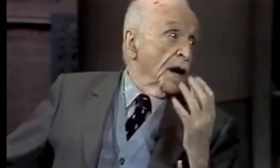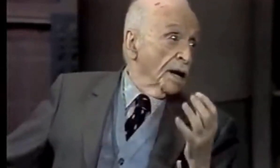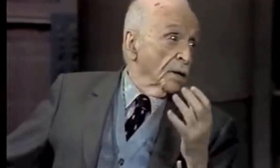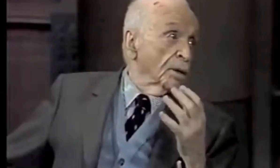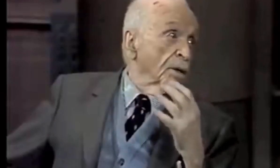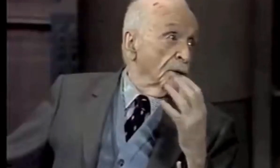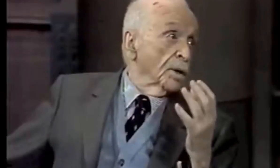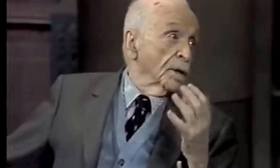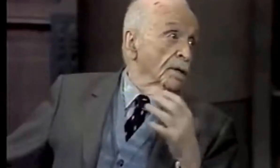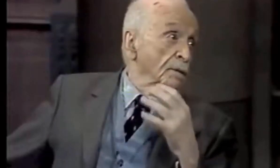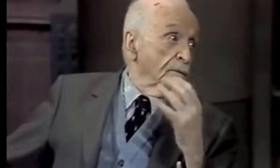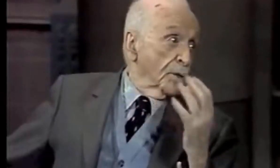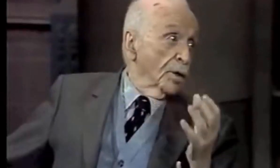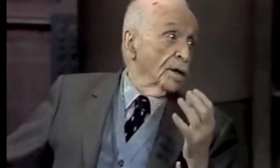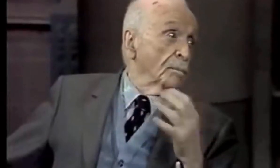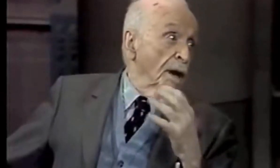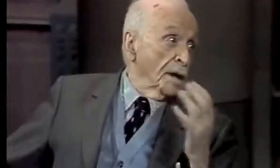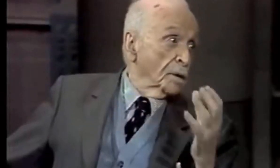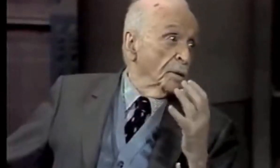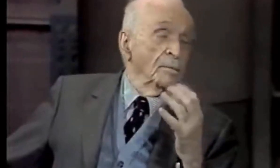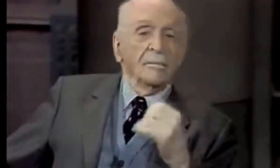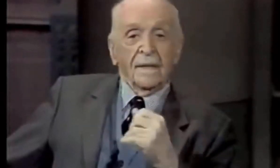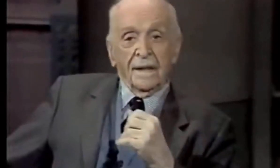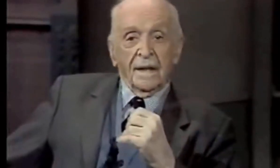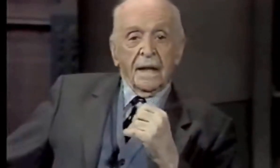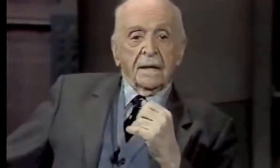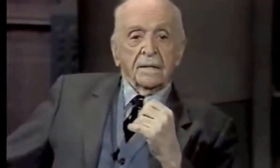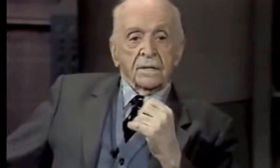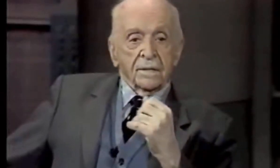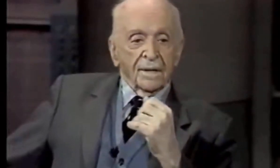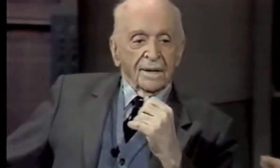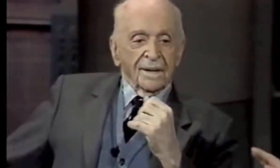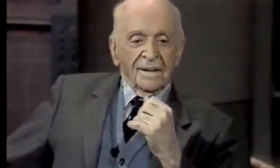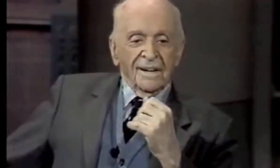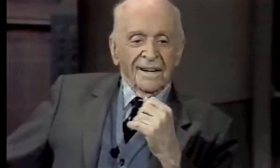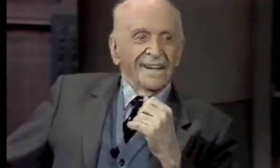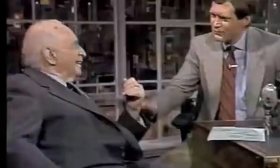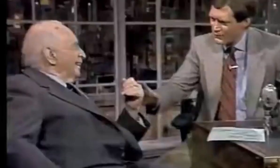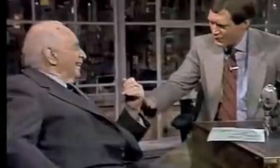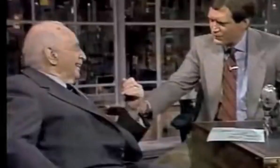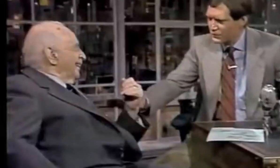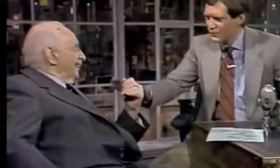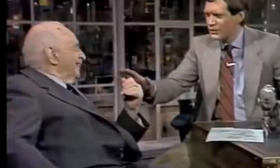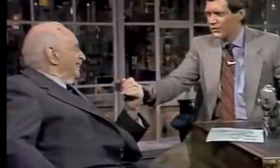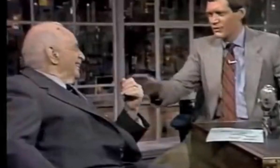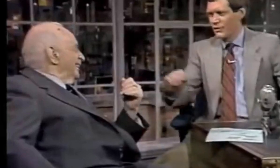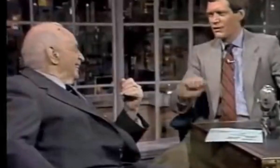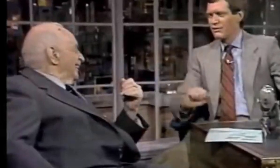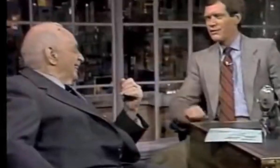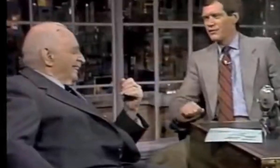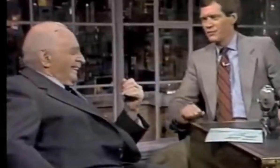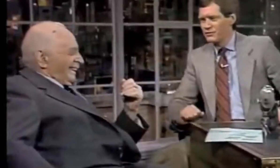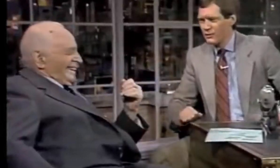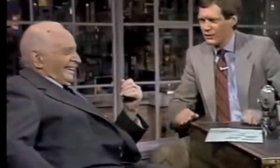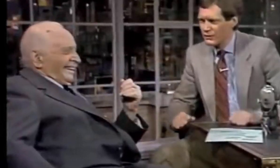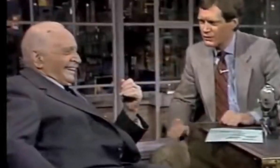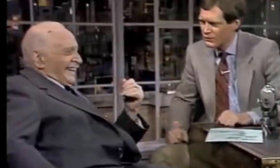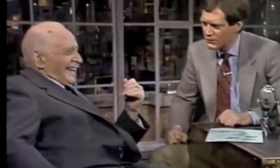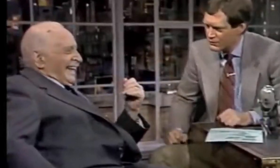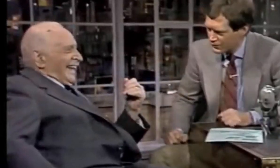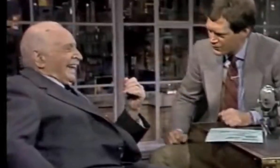in childhood, according to Freud, my uncle. That, so you get ahead of yourself, but it's true, your uncle was Sigmund